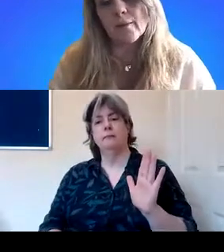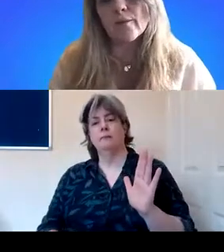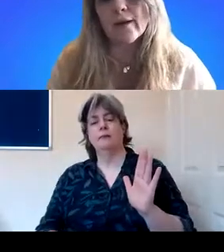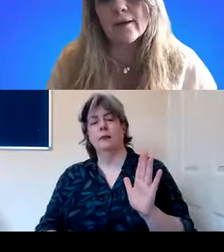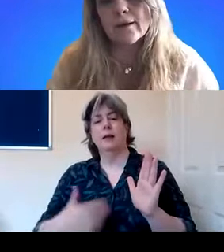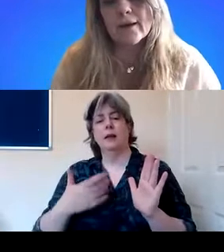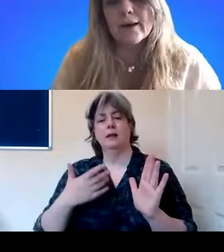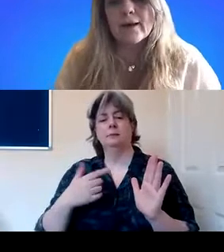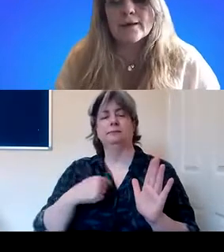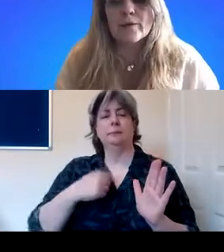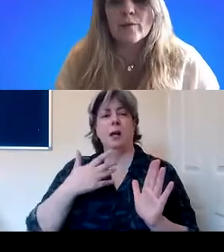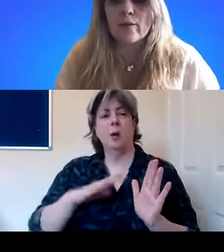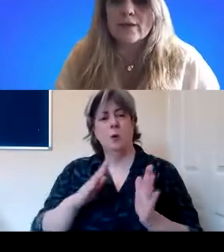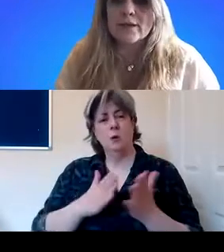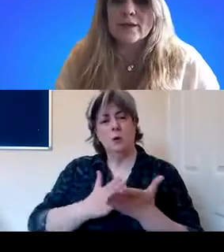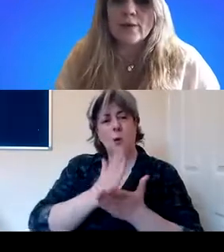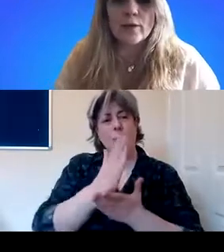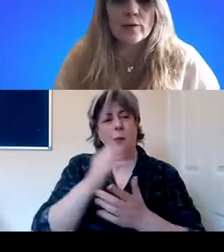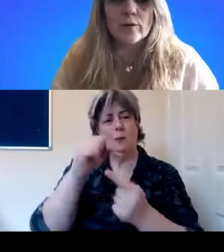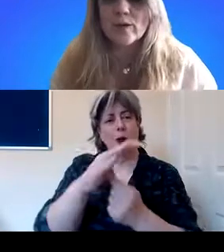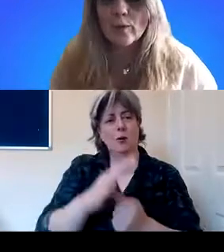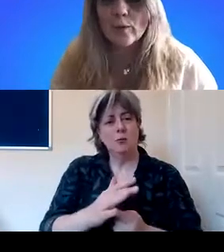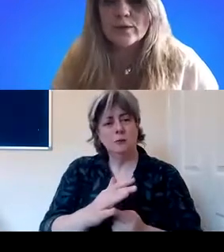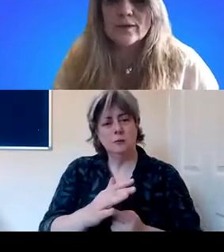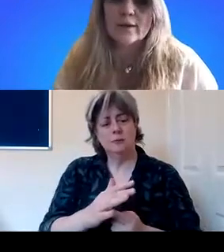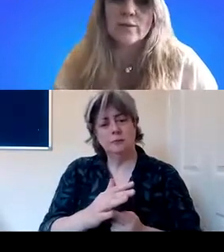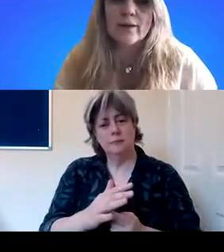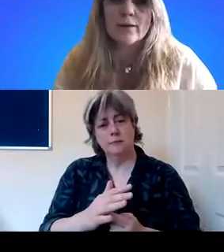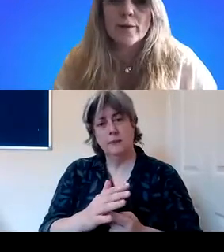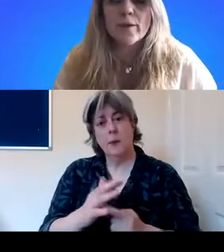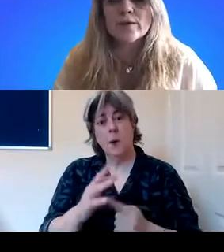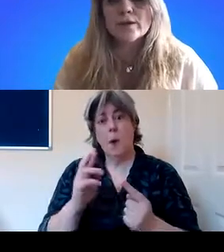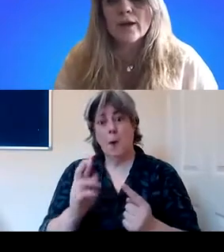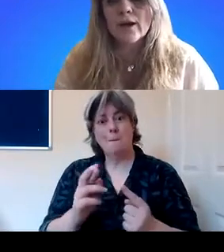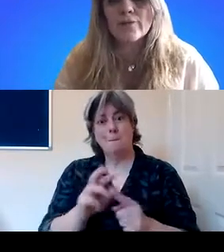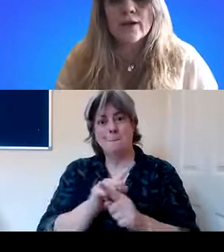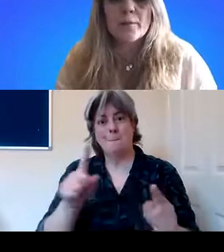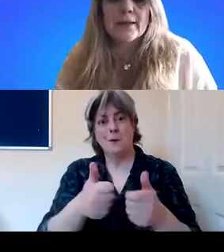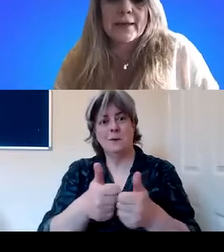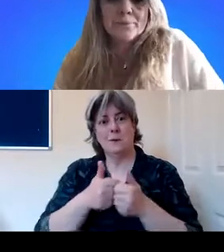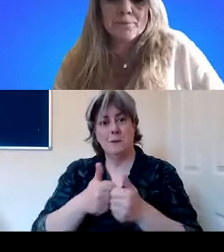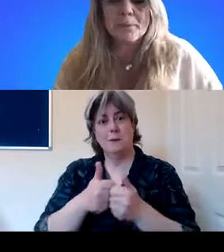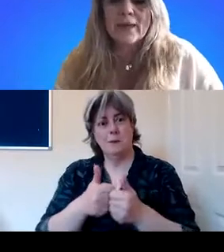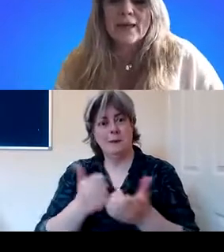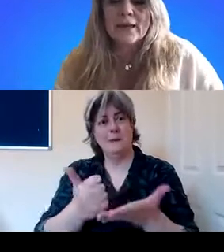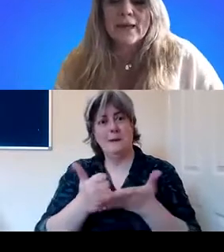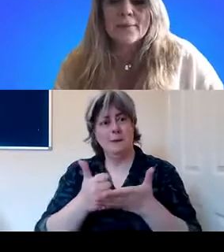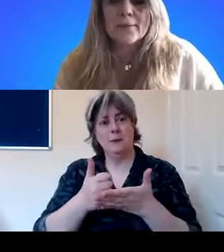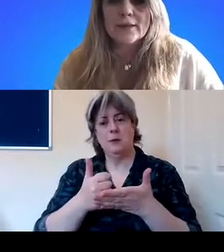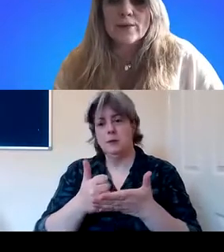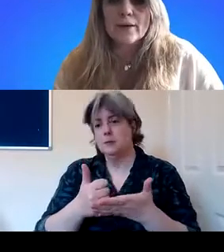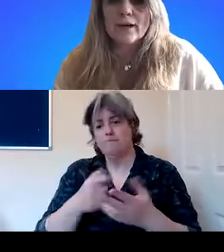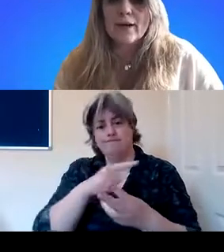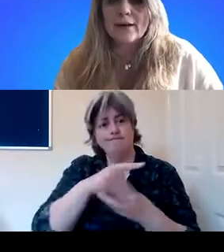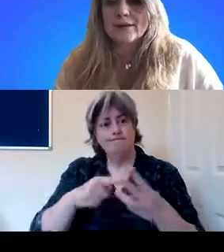go over some of the priorities that we hope you're going to support us with and promote over the coming year.